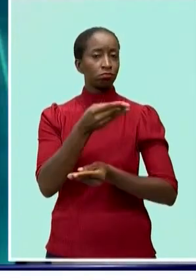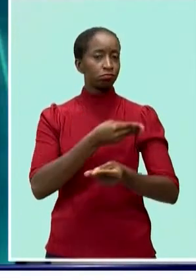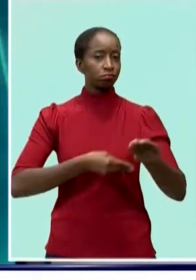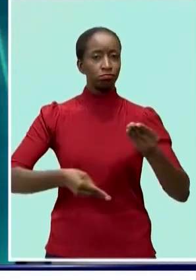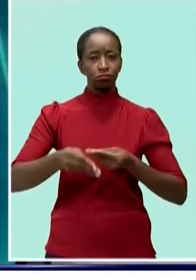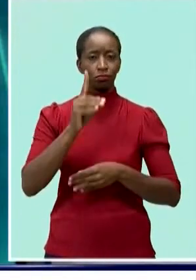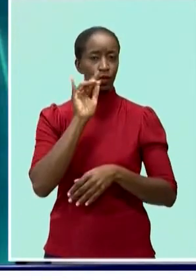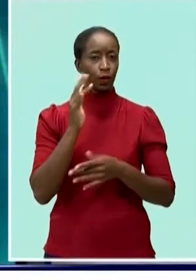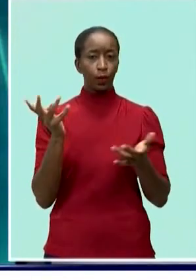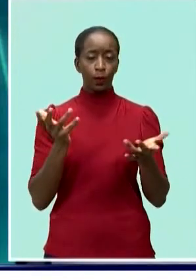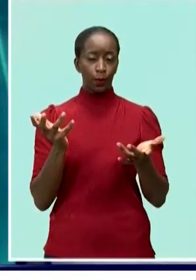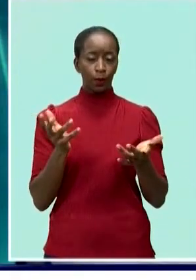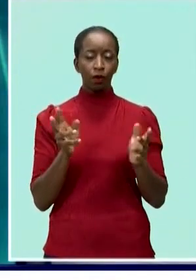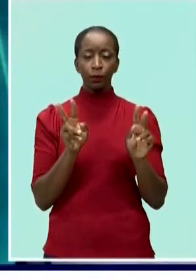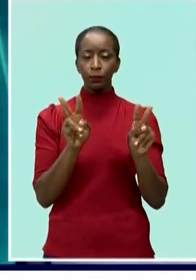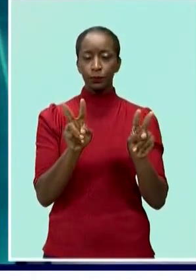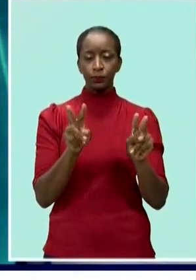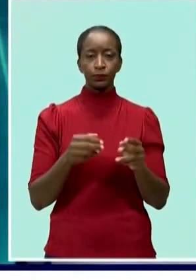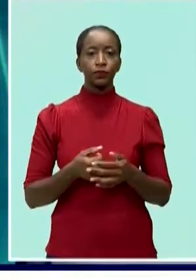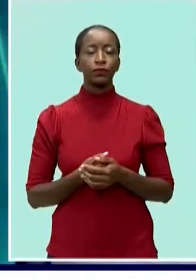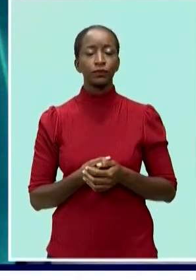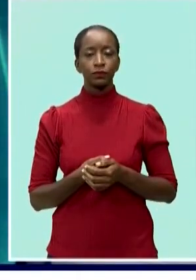exchanges across our region.